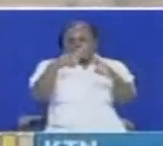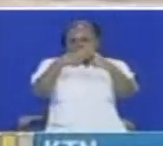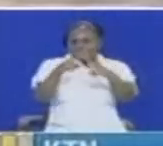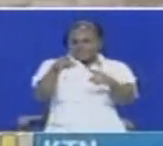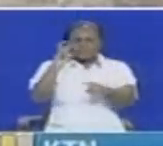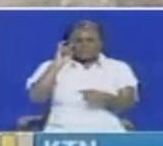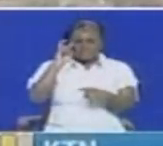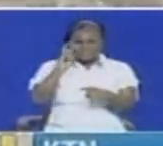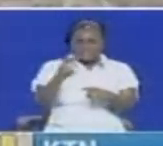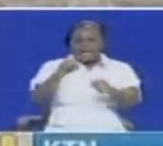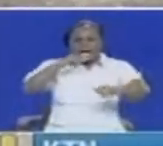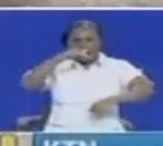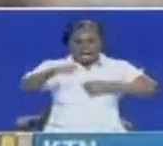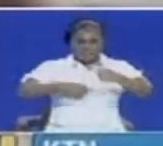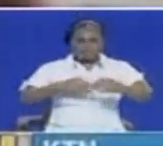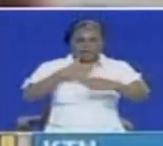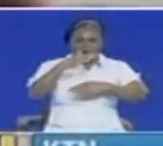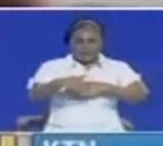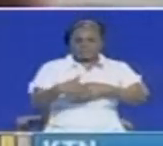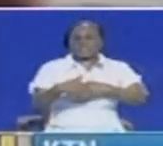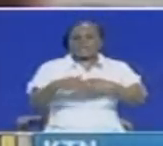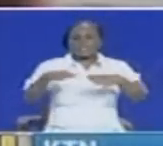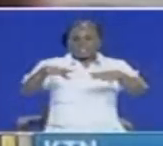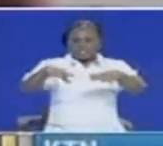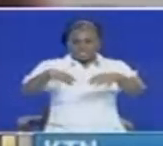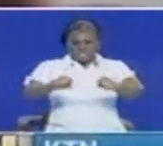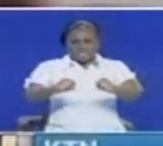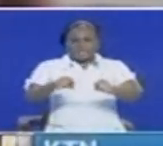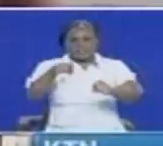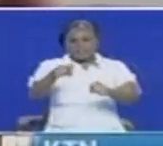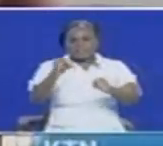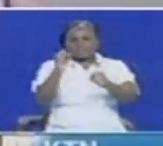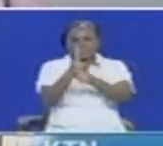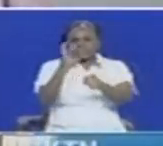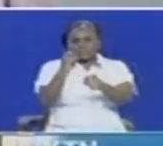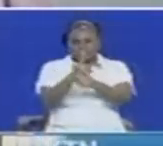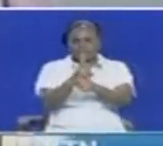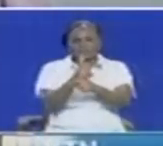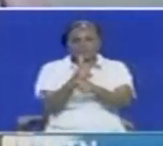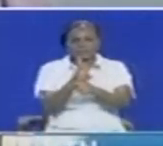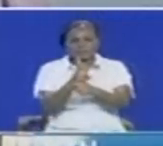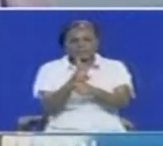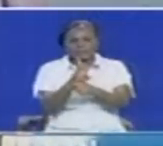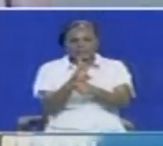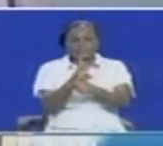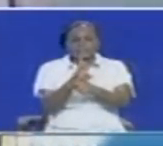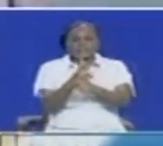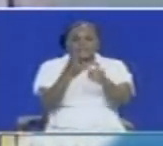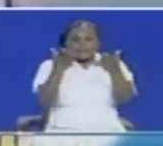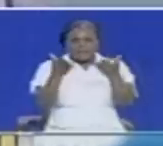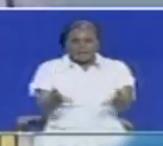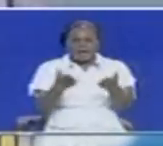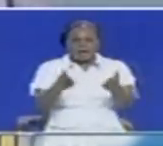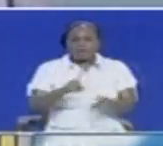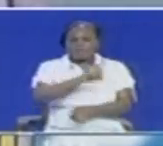saw tangible action after appeals to Chairman Mohamed Swazuri in December 2012. na ripoti sasa hivi imetoka.